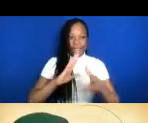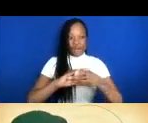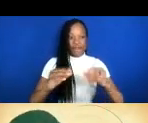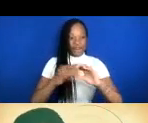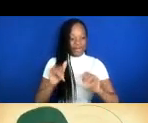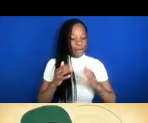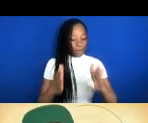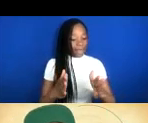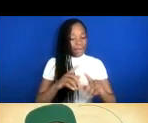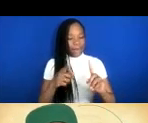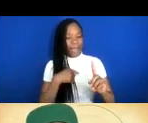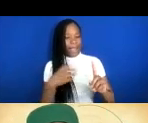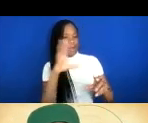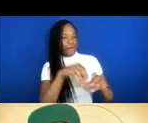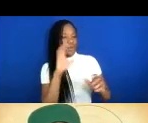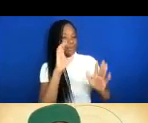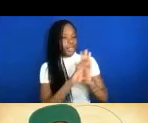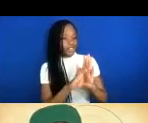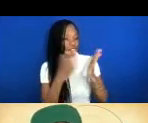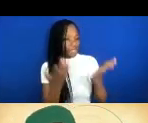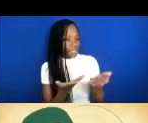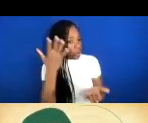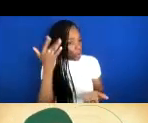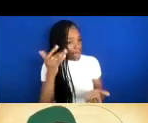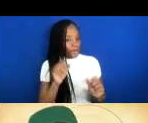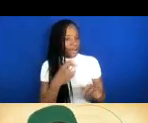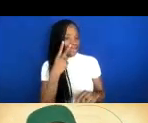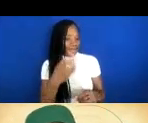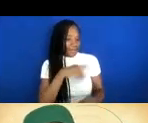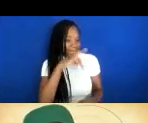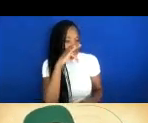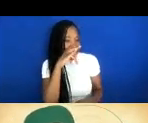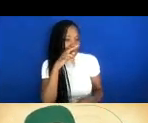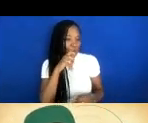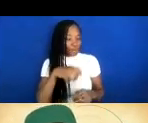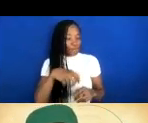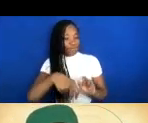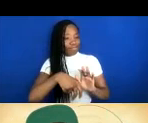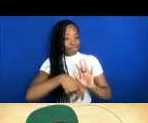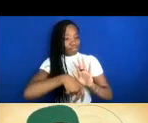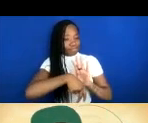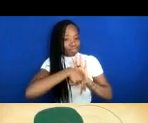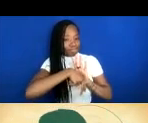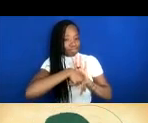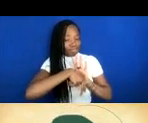point out this picture and I include it here because as you can see there's a kiddo standing there. When people are talking about all of these